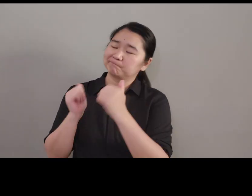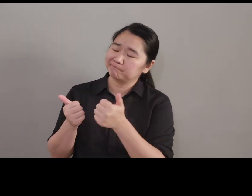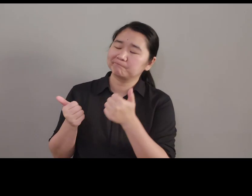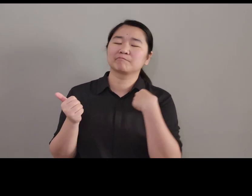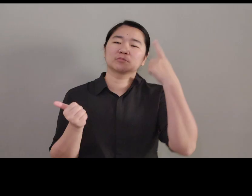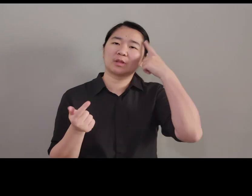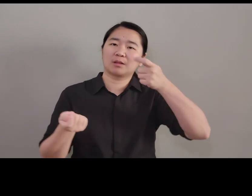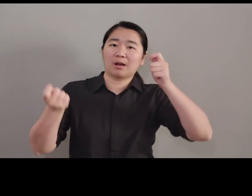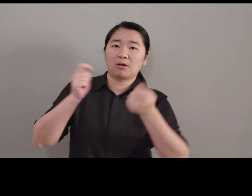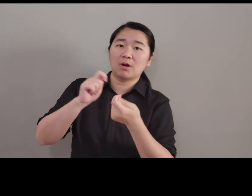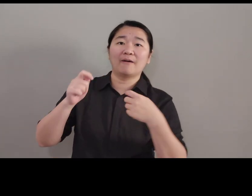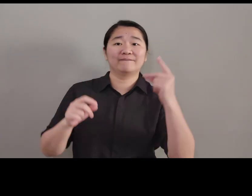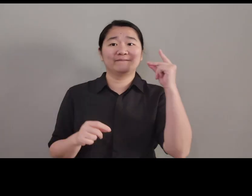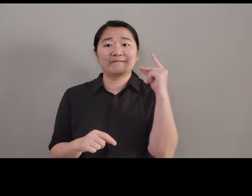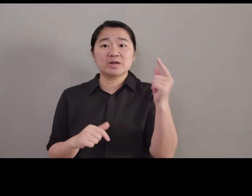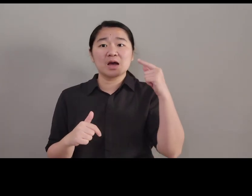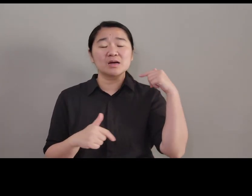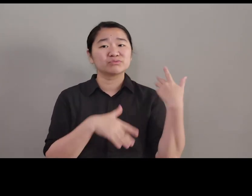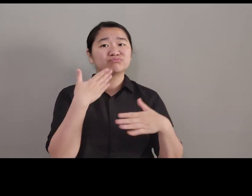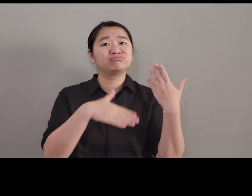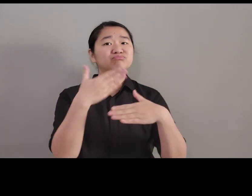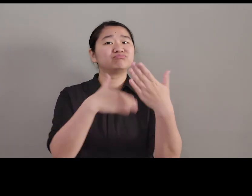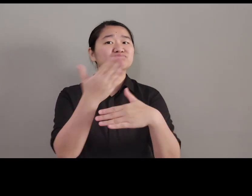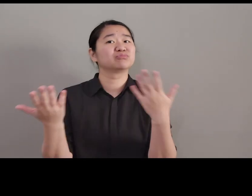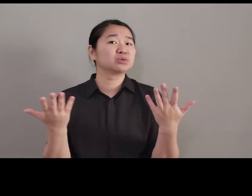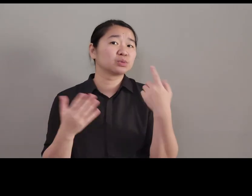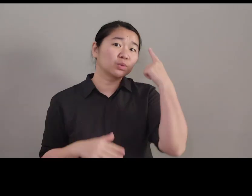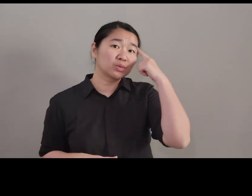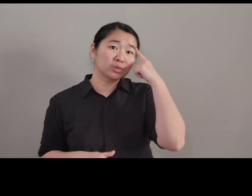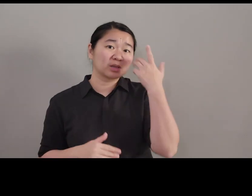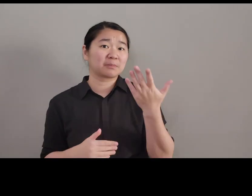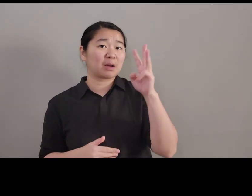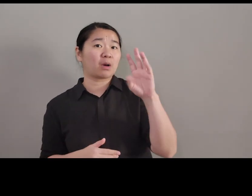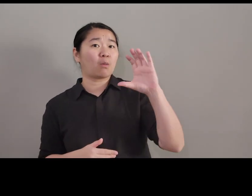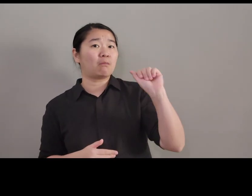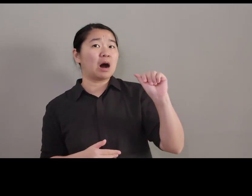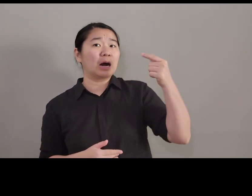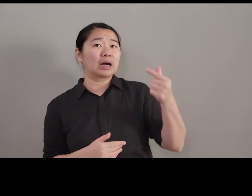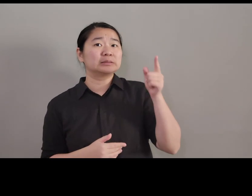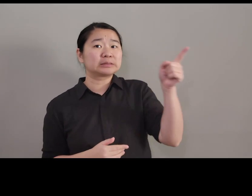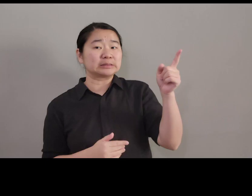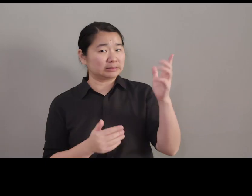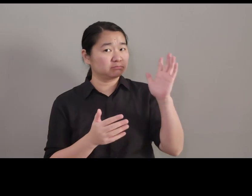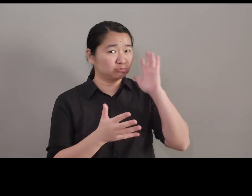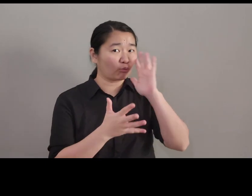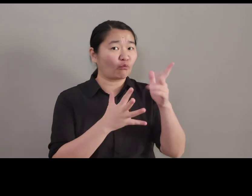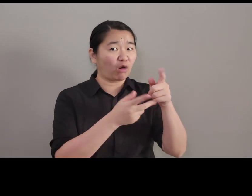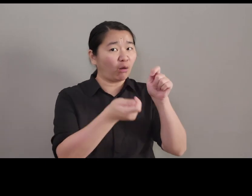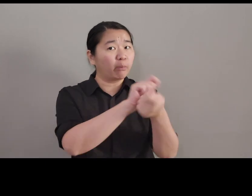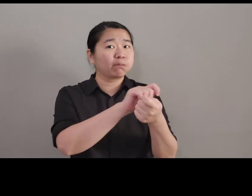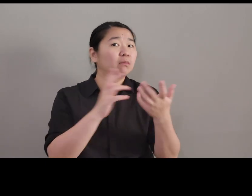WCAG EM be the game changer that changes everything? It will not. I think there's no